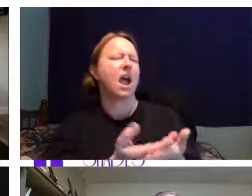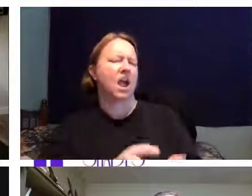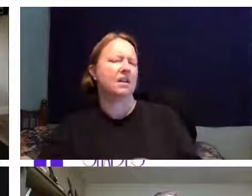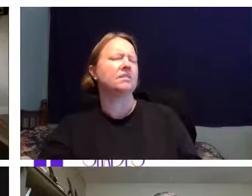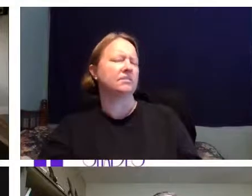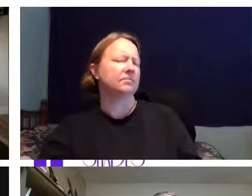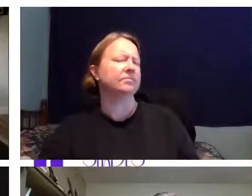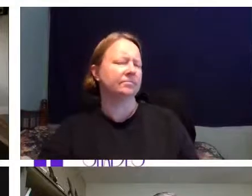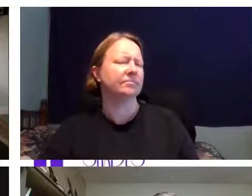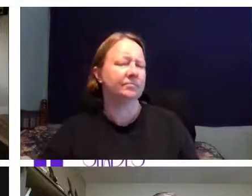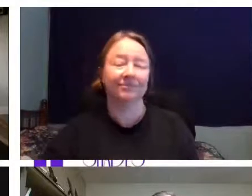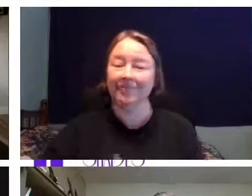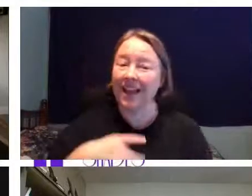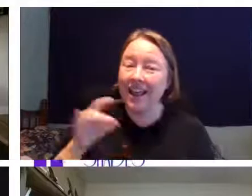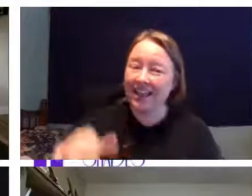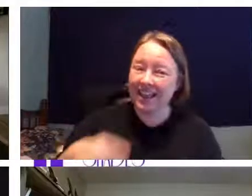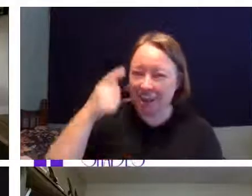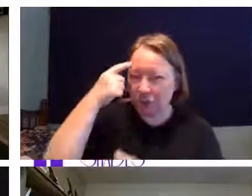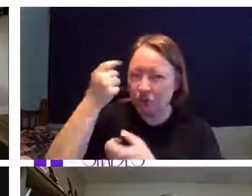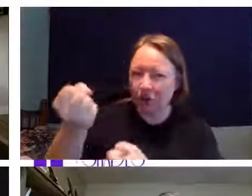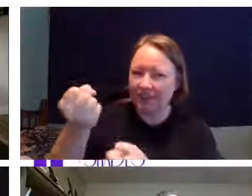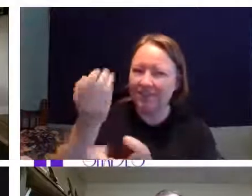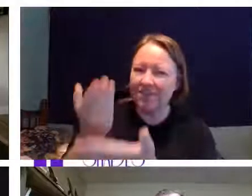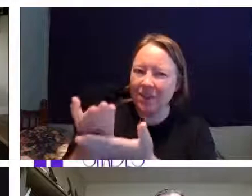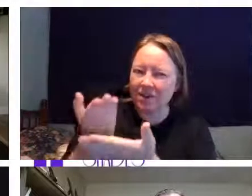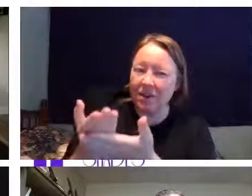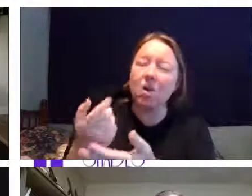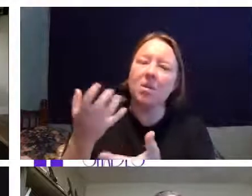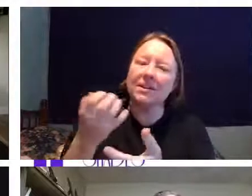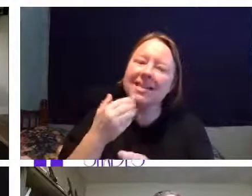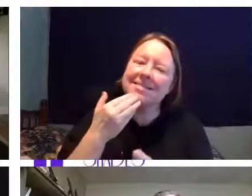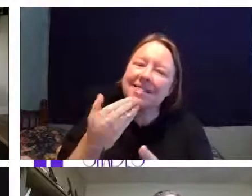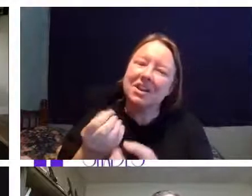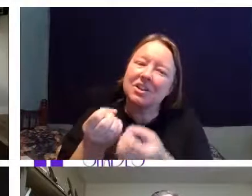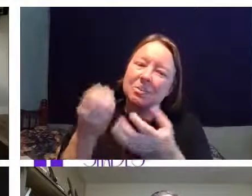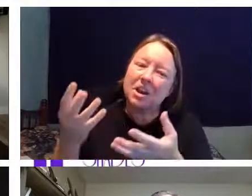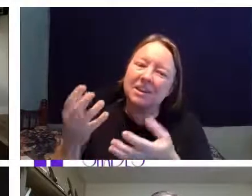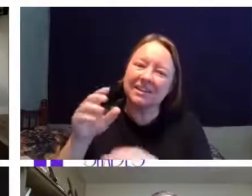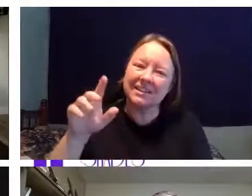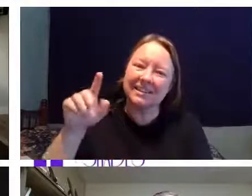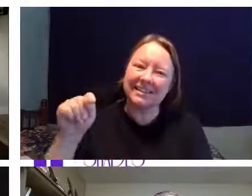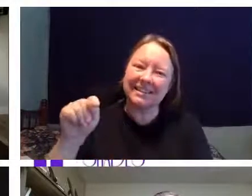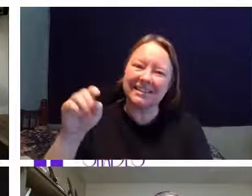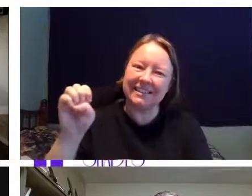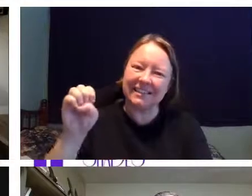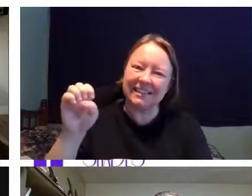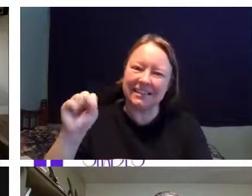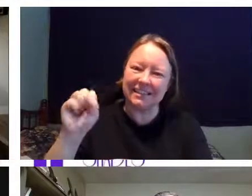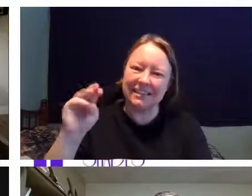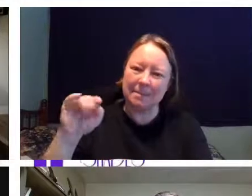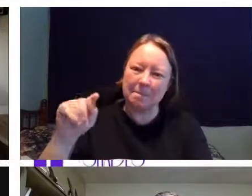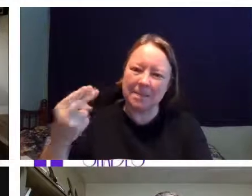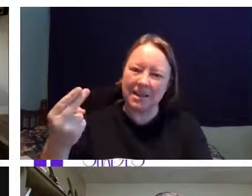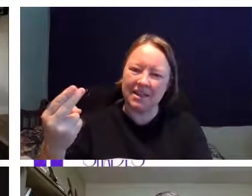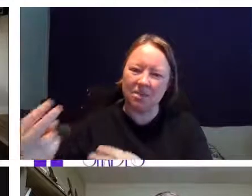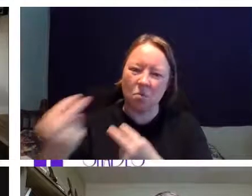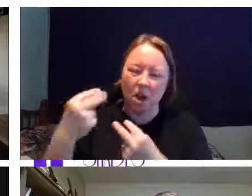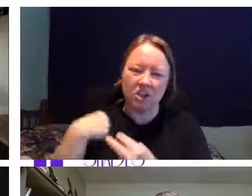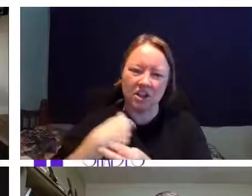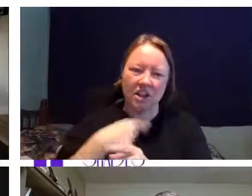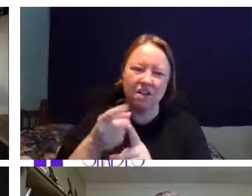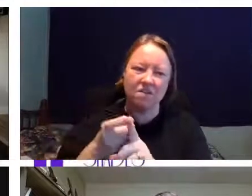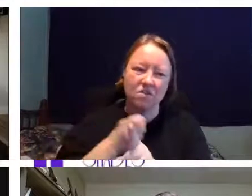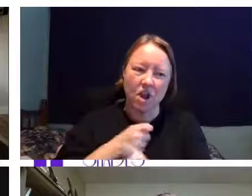verify. I like that. Trust and verify. Well, we want to say thank you so much to T.E. Smith, who is watching all the way